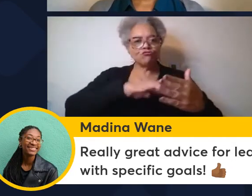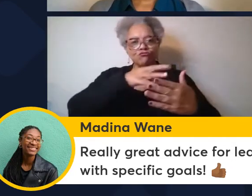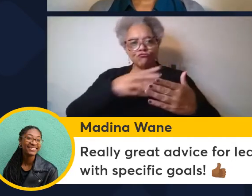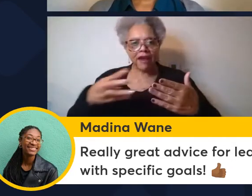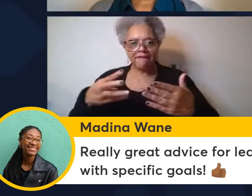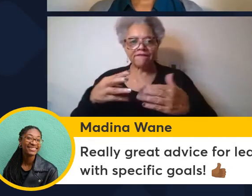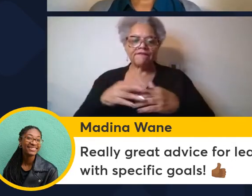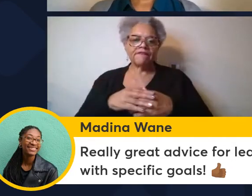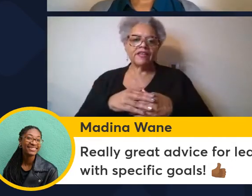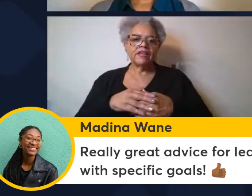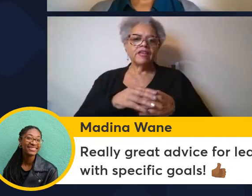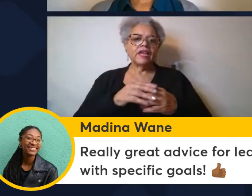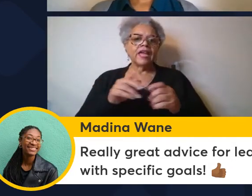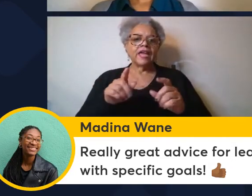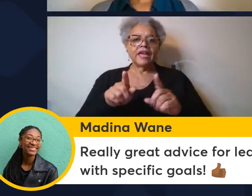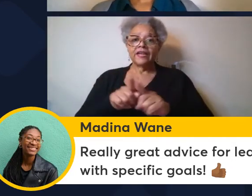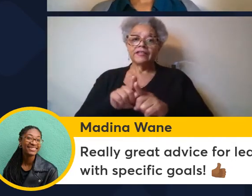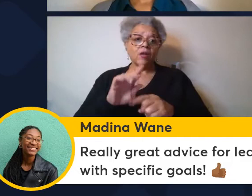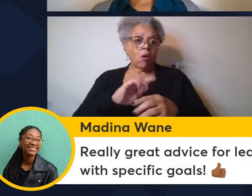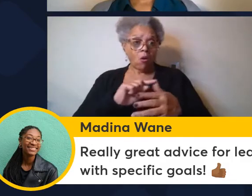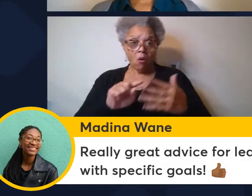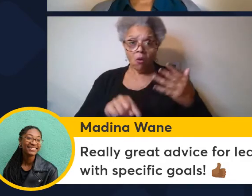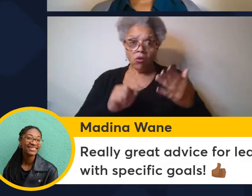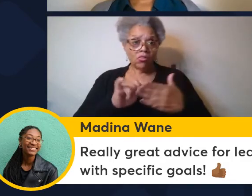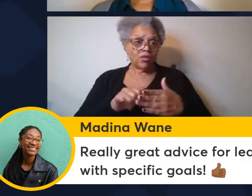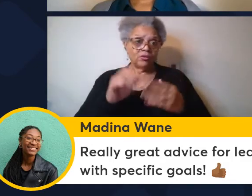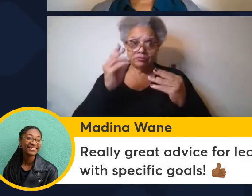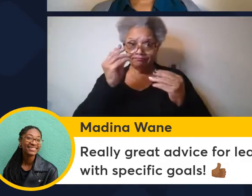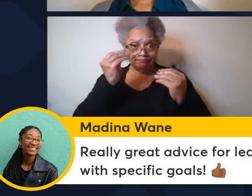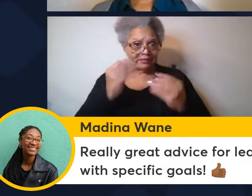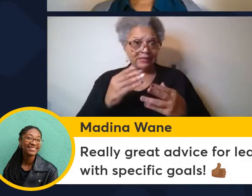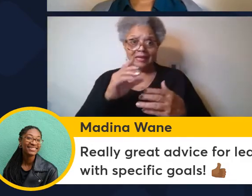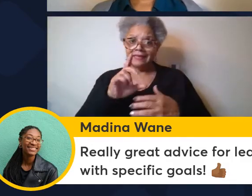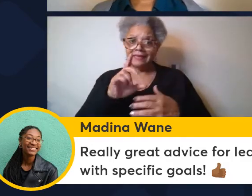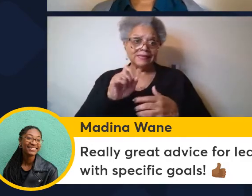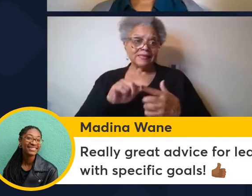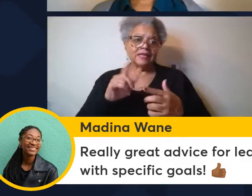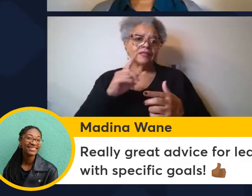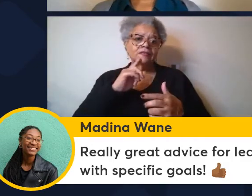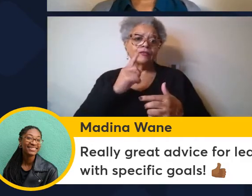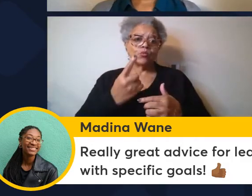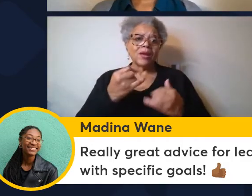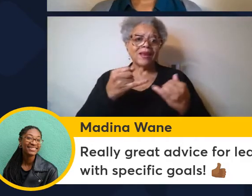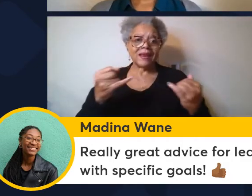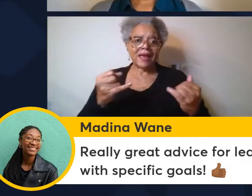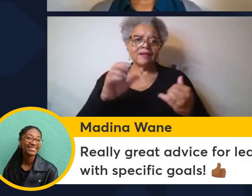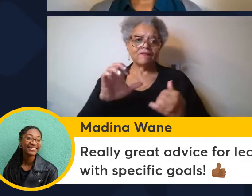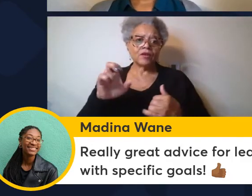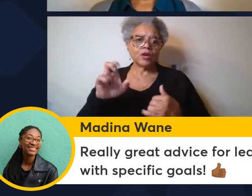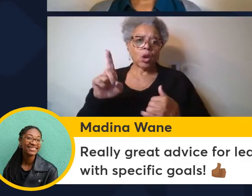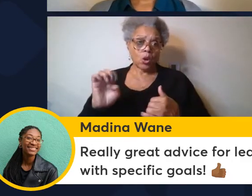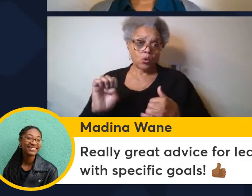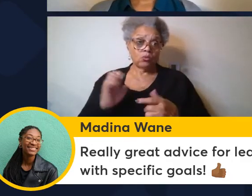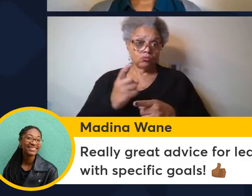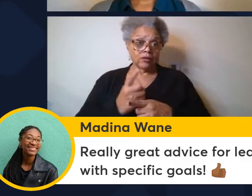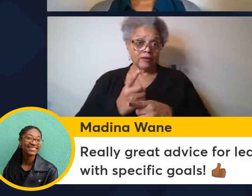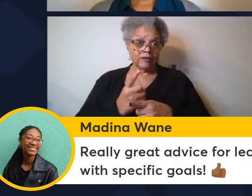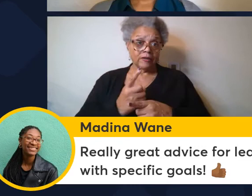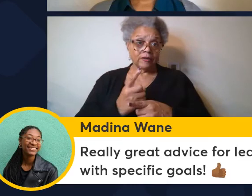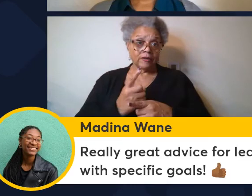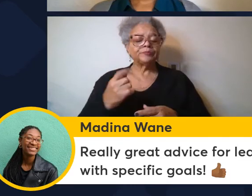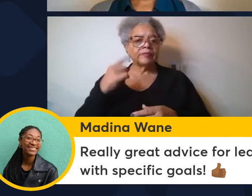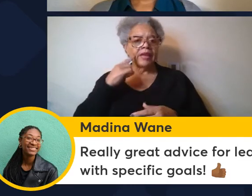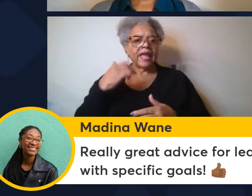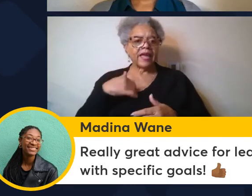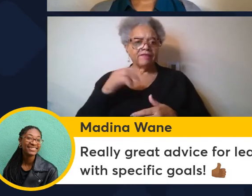R as all those data sets, right, that you can just load that with one line of code, right? And so I think having